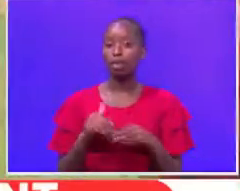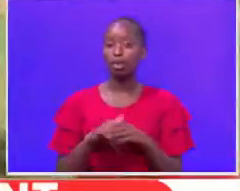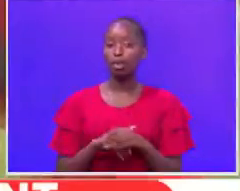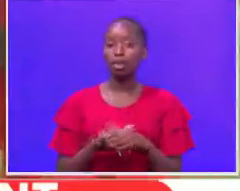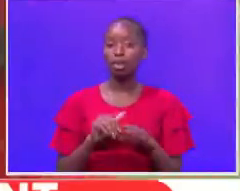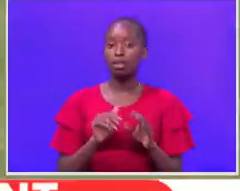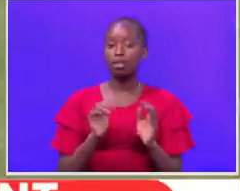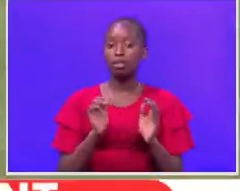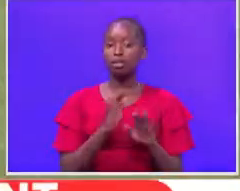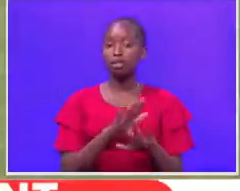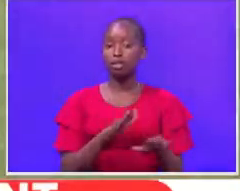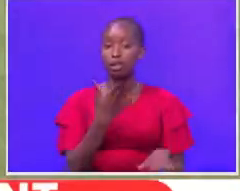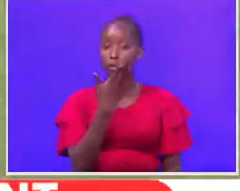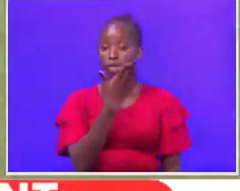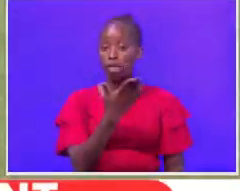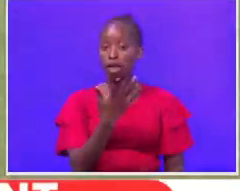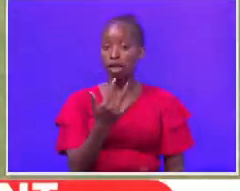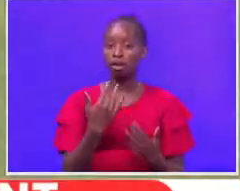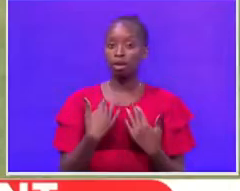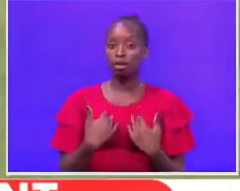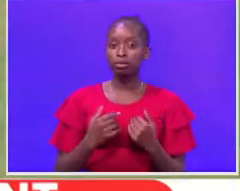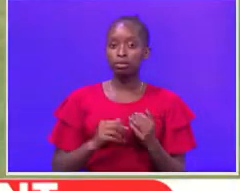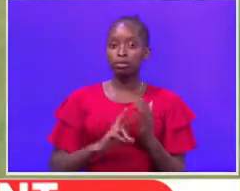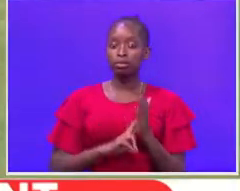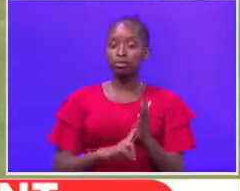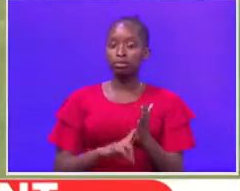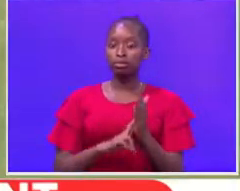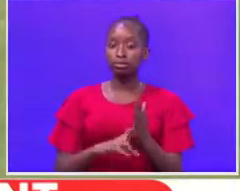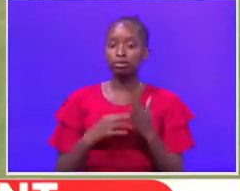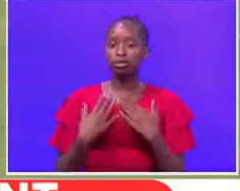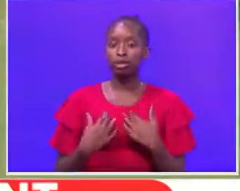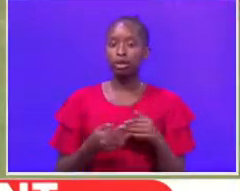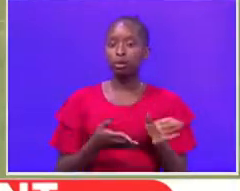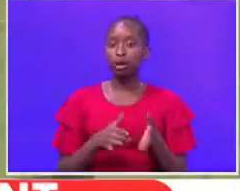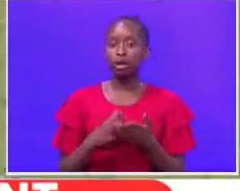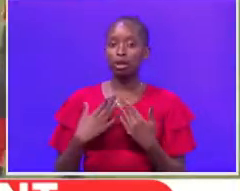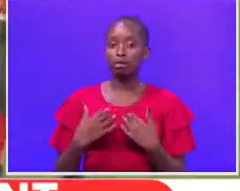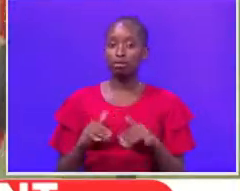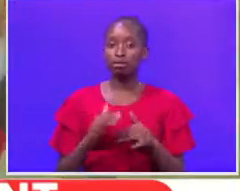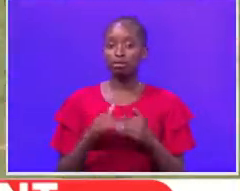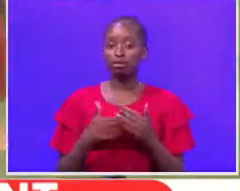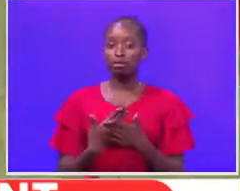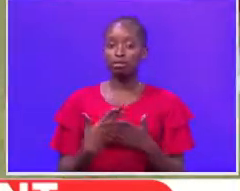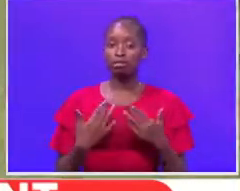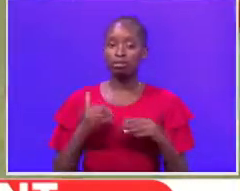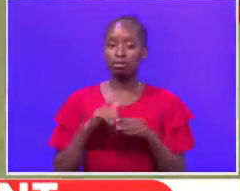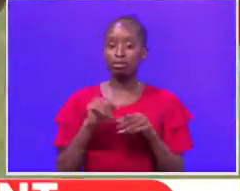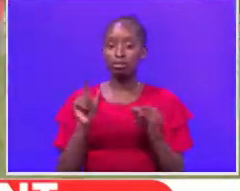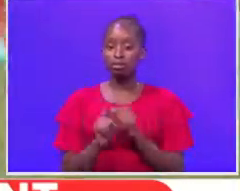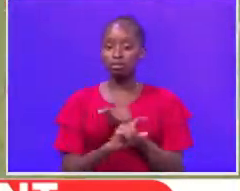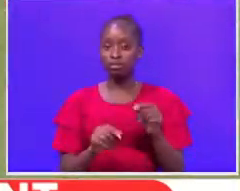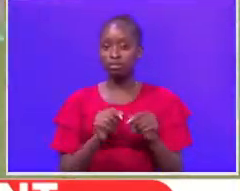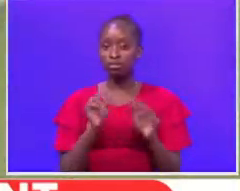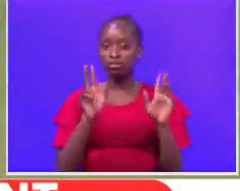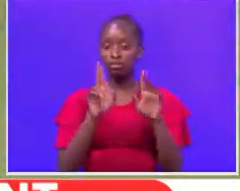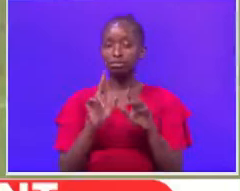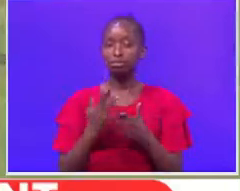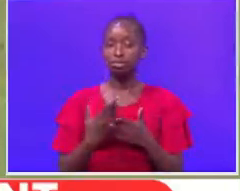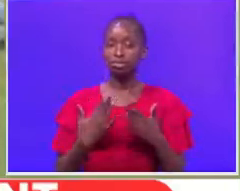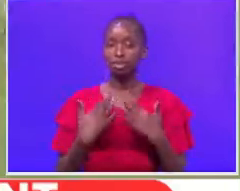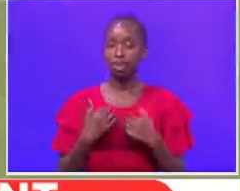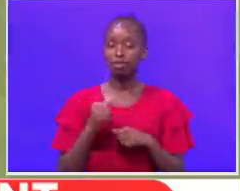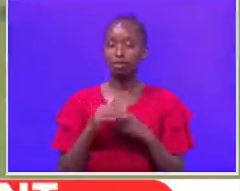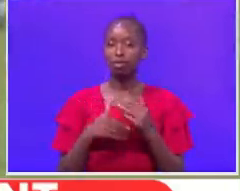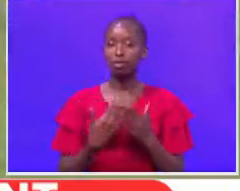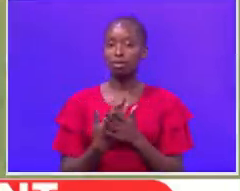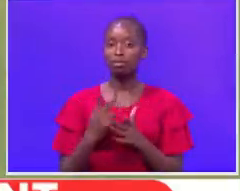This tournament presents a valuable opportunity to play more matches within the short international window in preparation for the